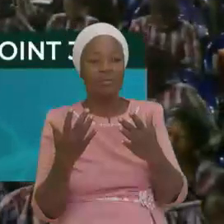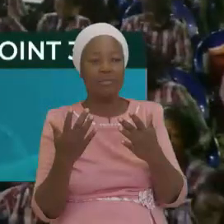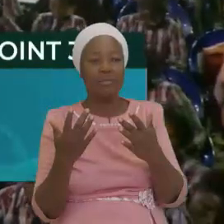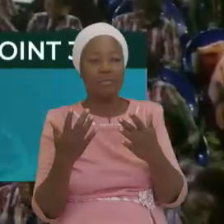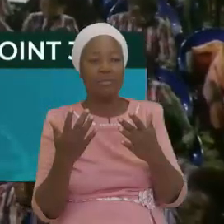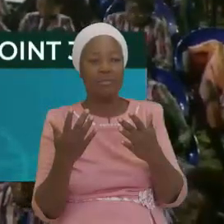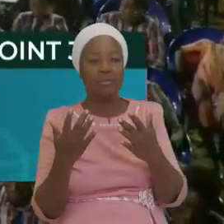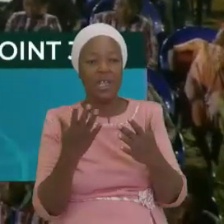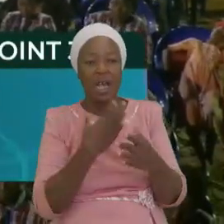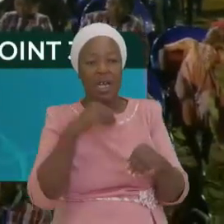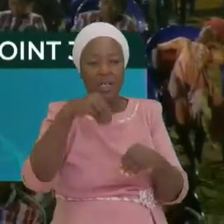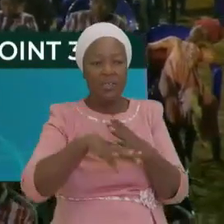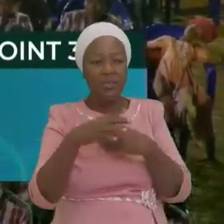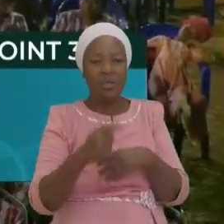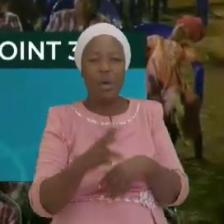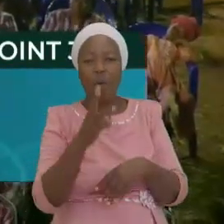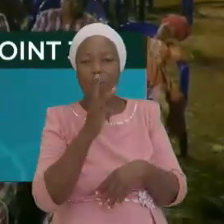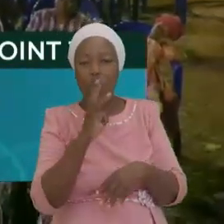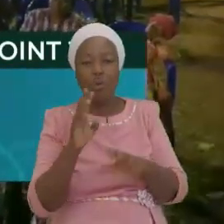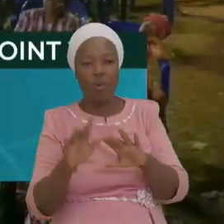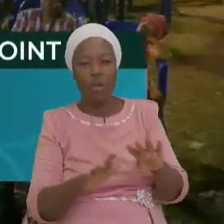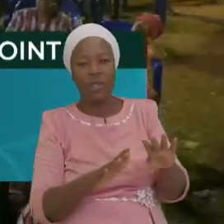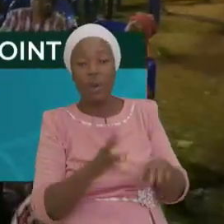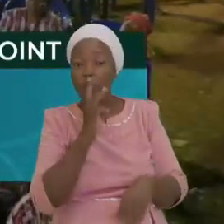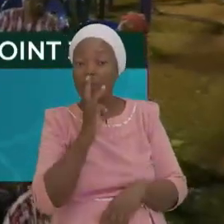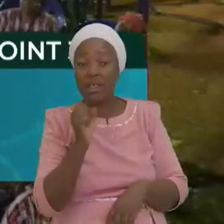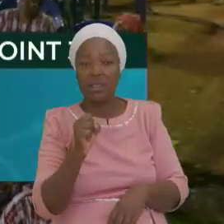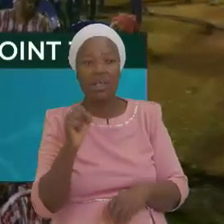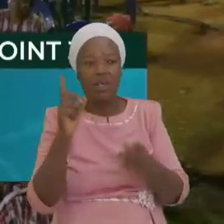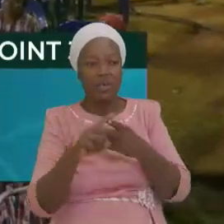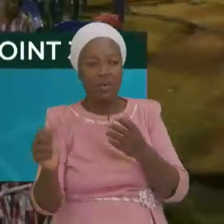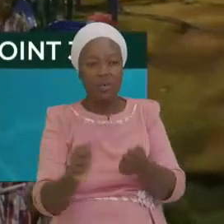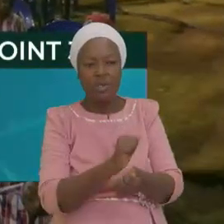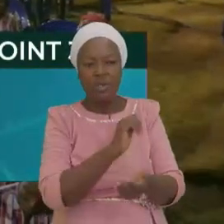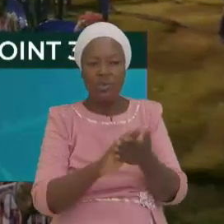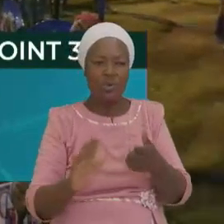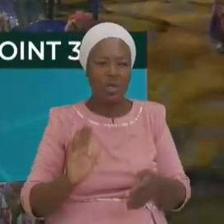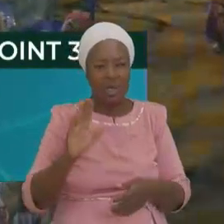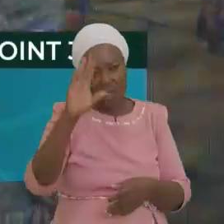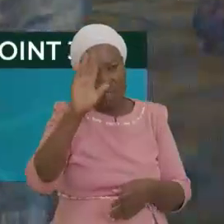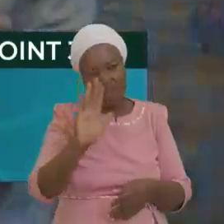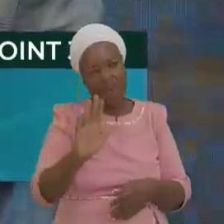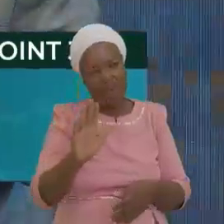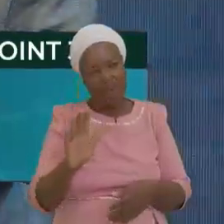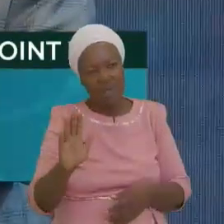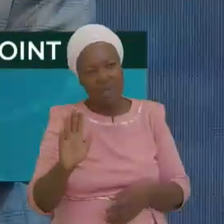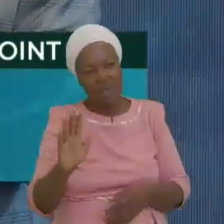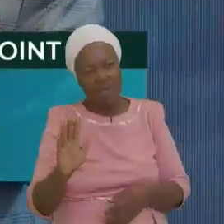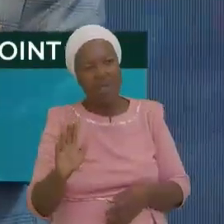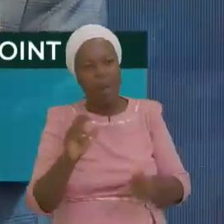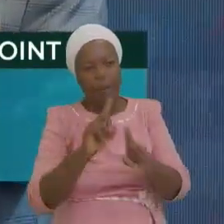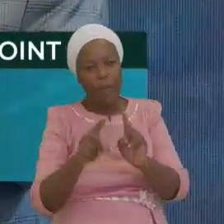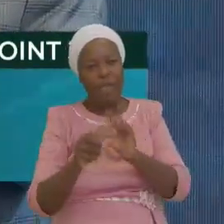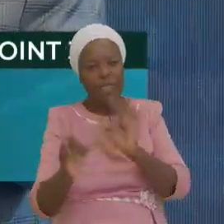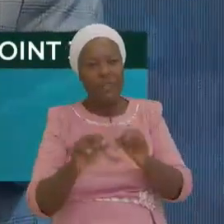And into the waters to destroy him. But if thou